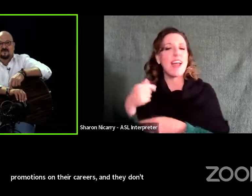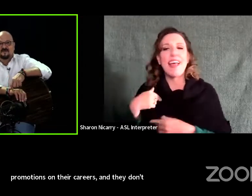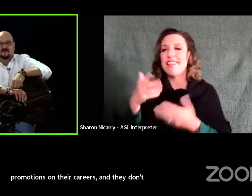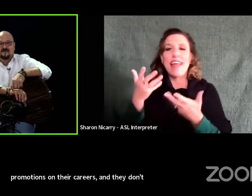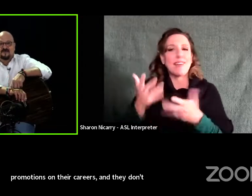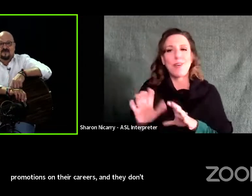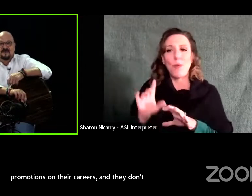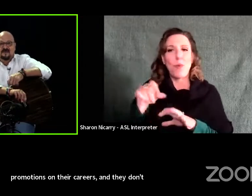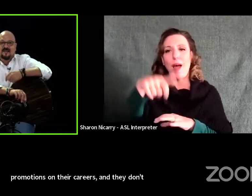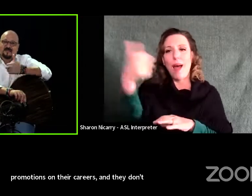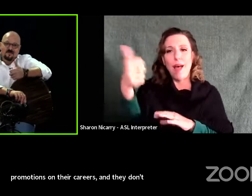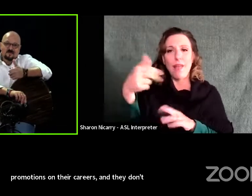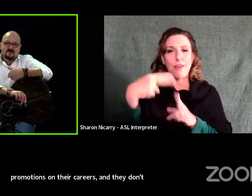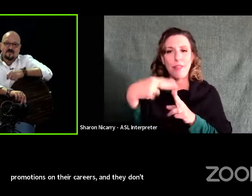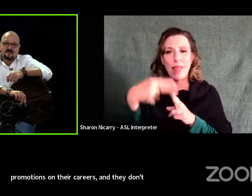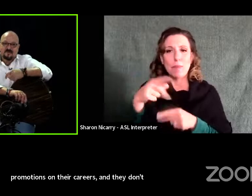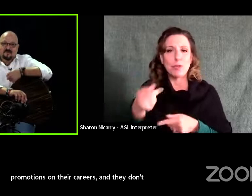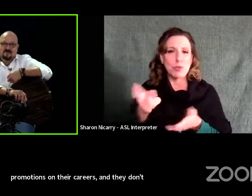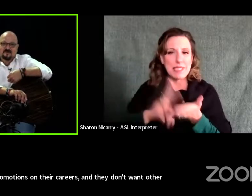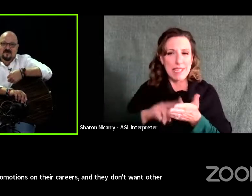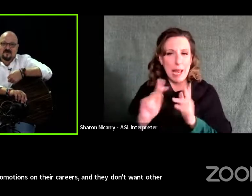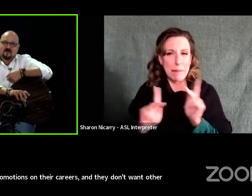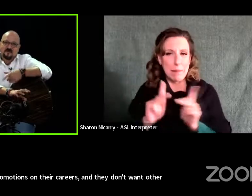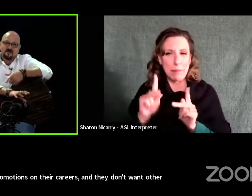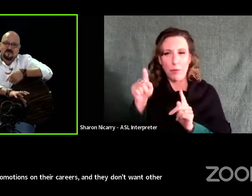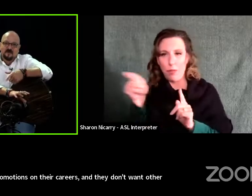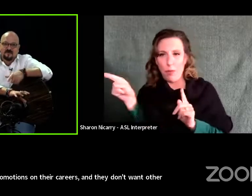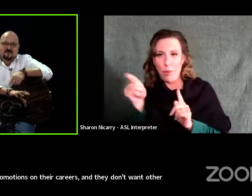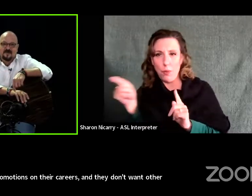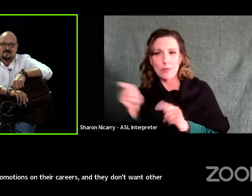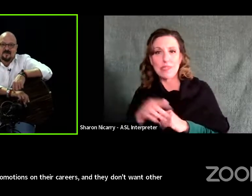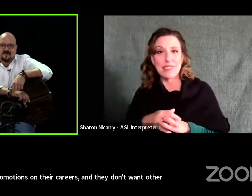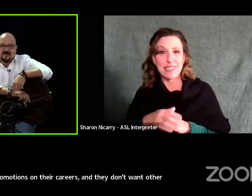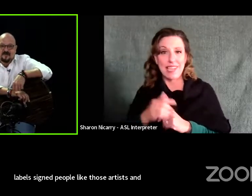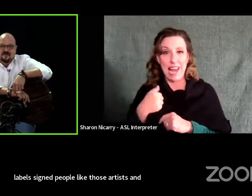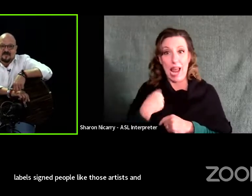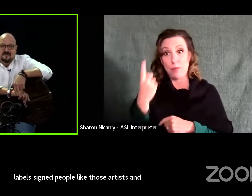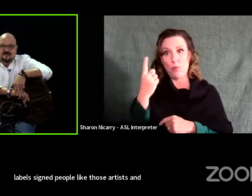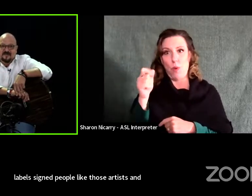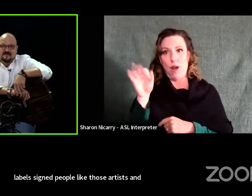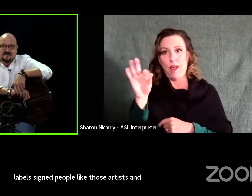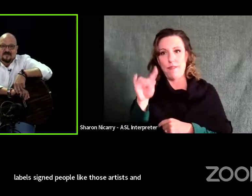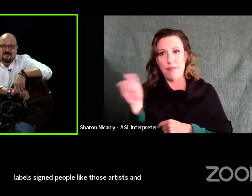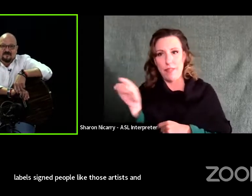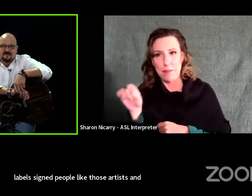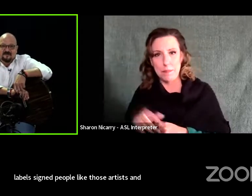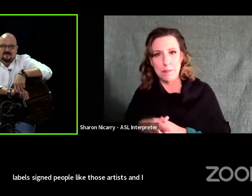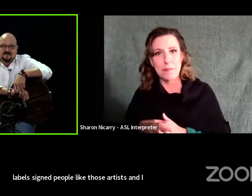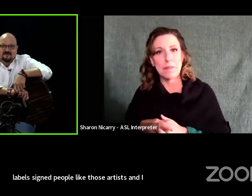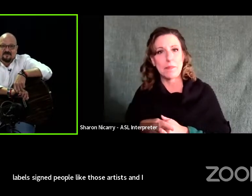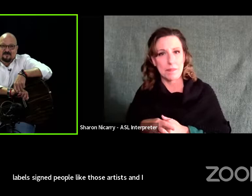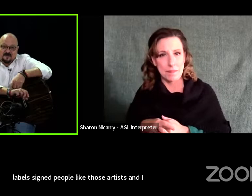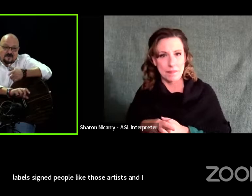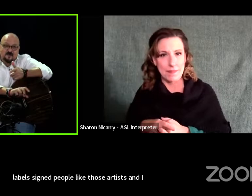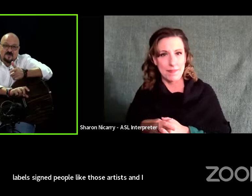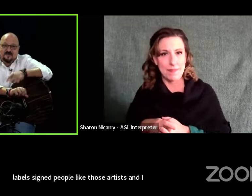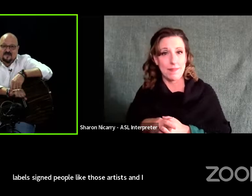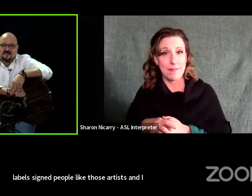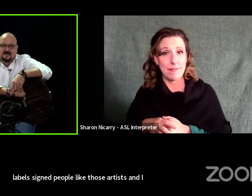sign people like those artists, and I was one of them. And